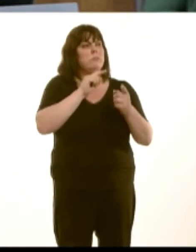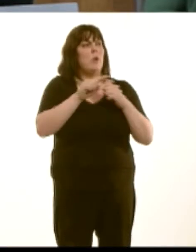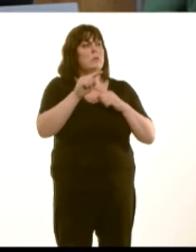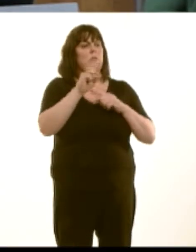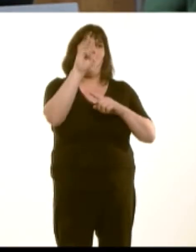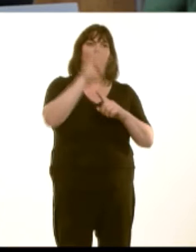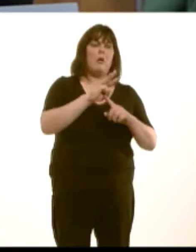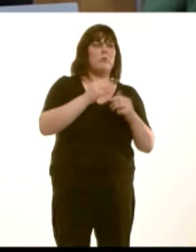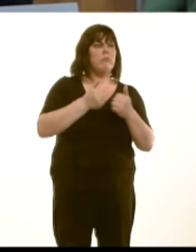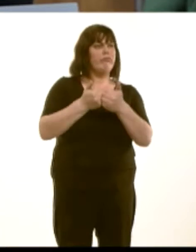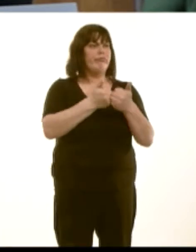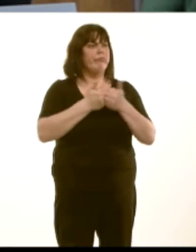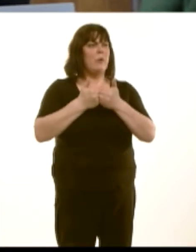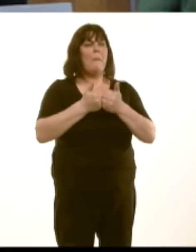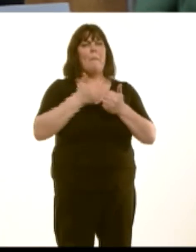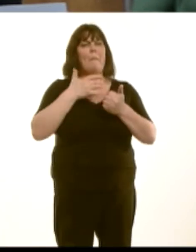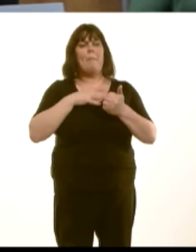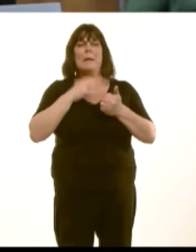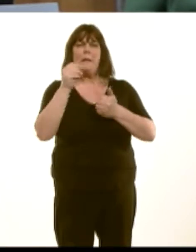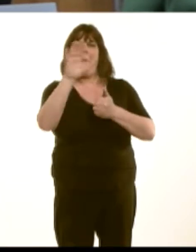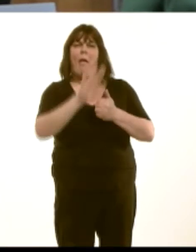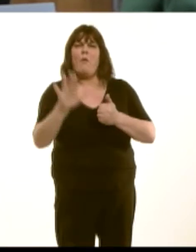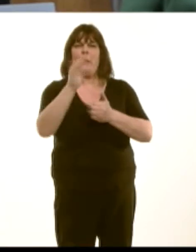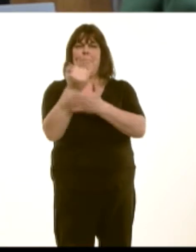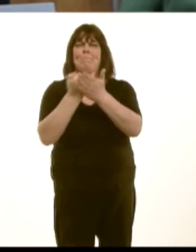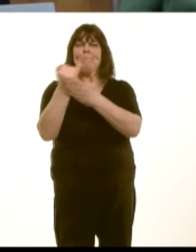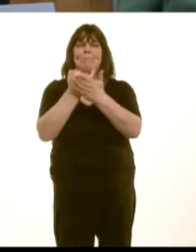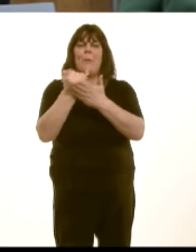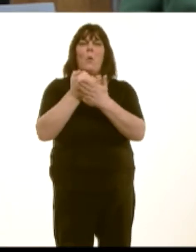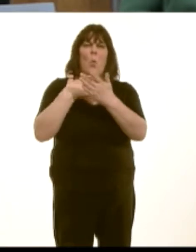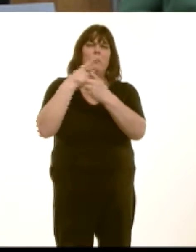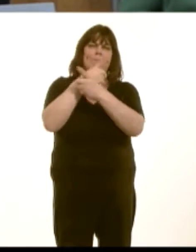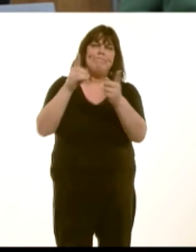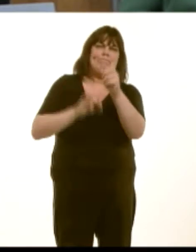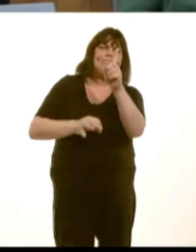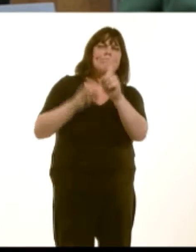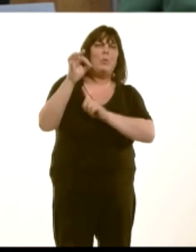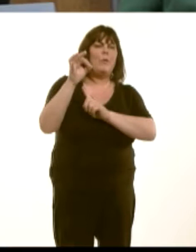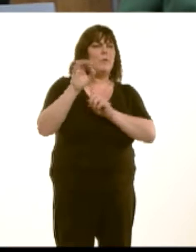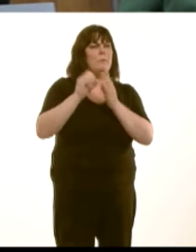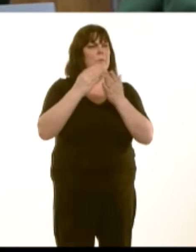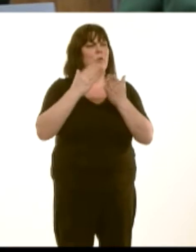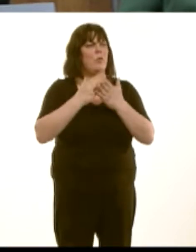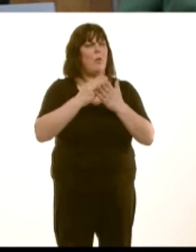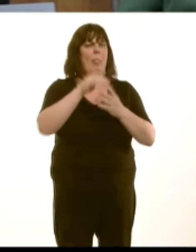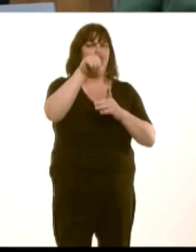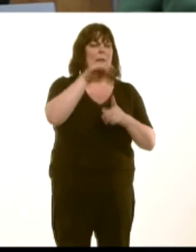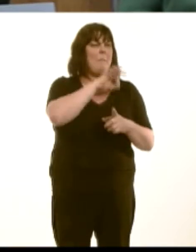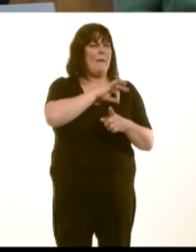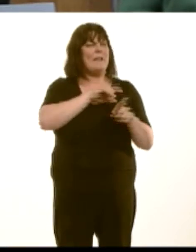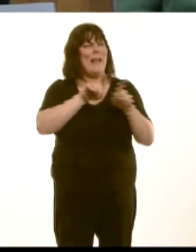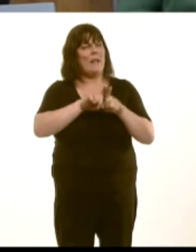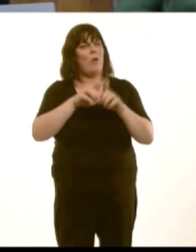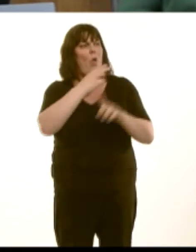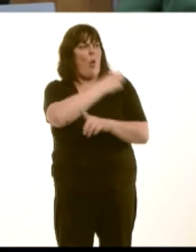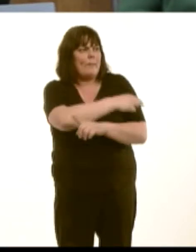that consistency throughout Wales for the benefit of not just the patients, but the system itself. If there's